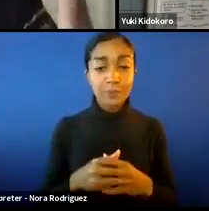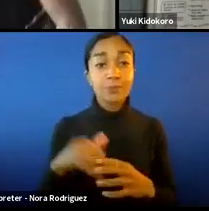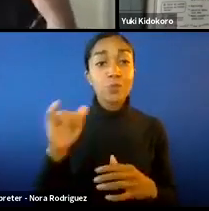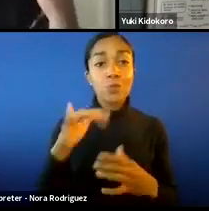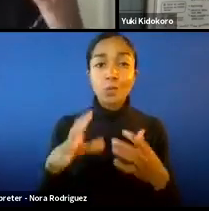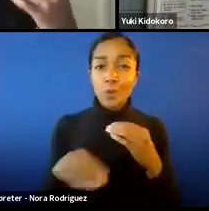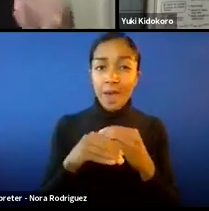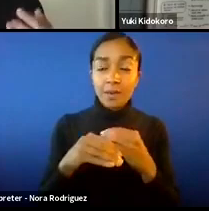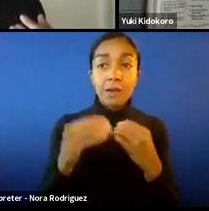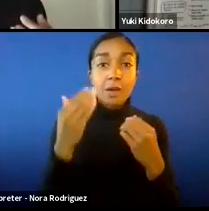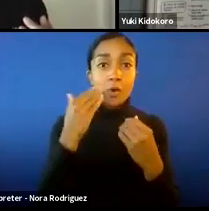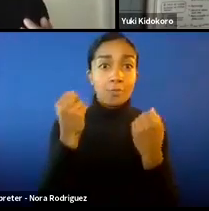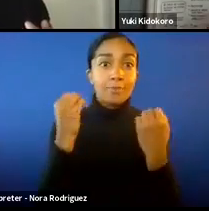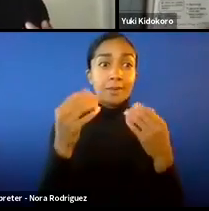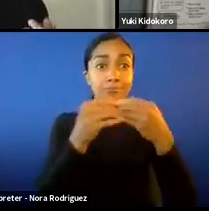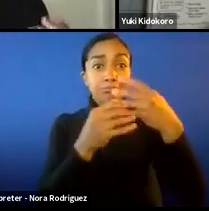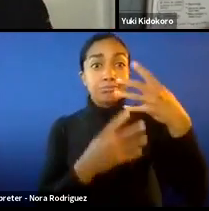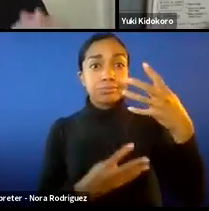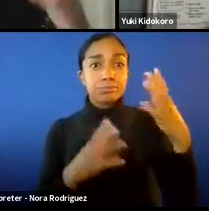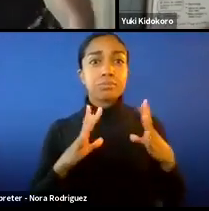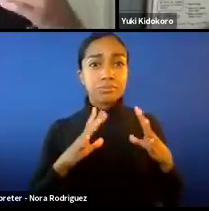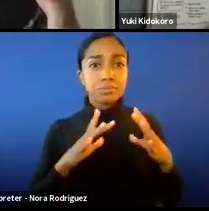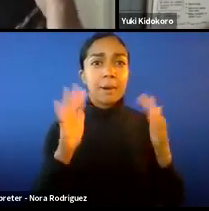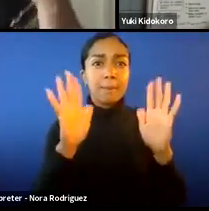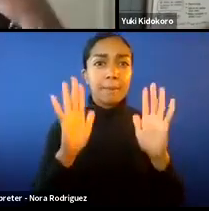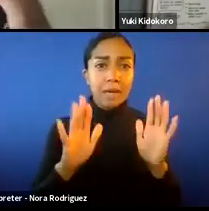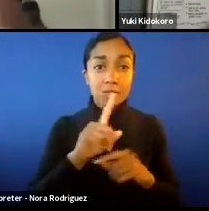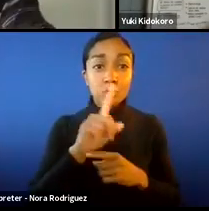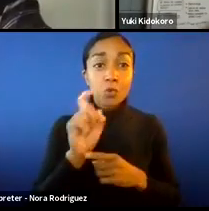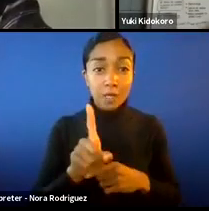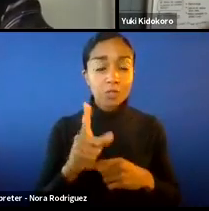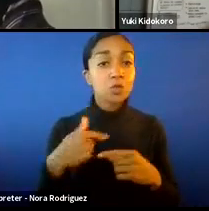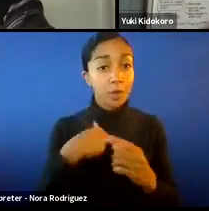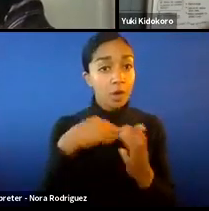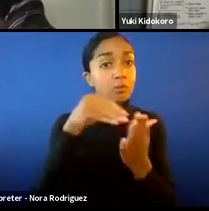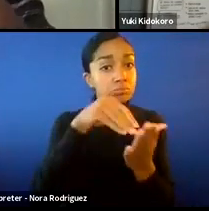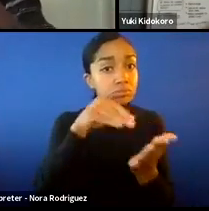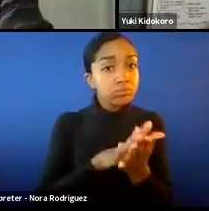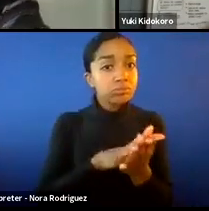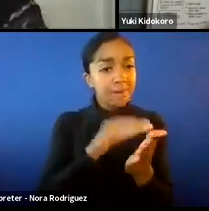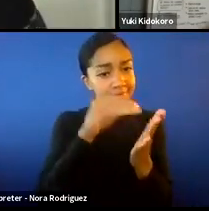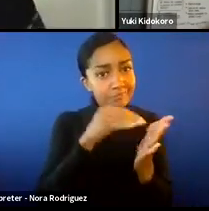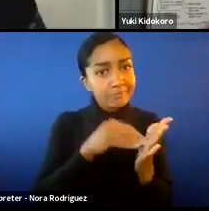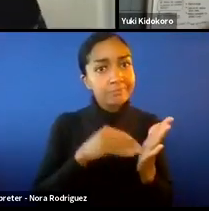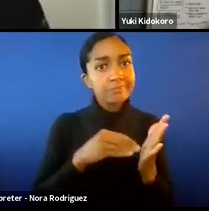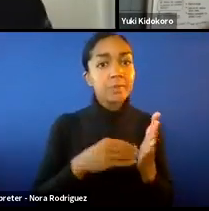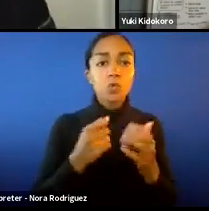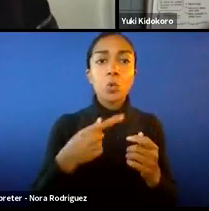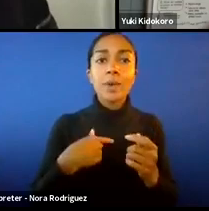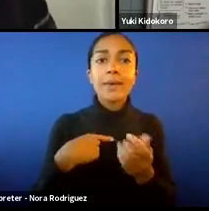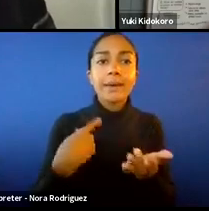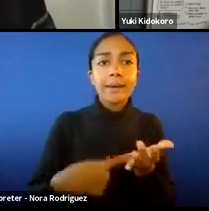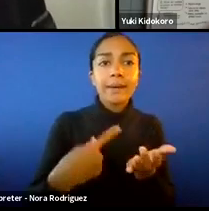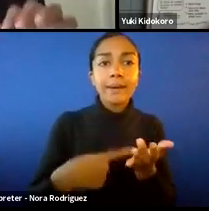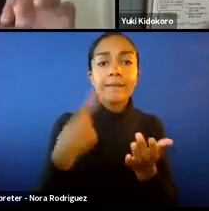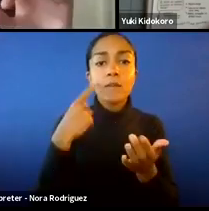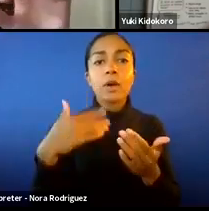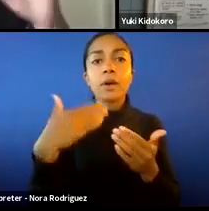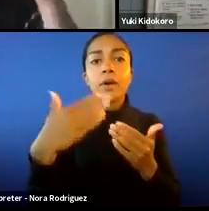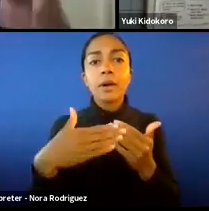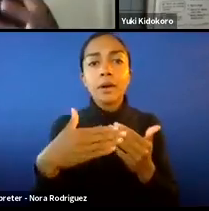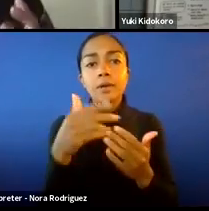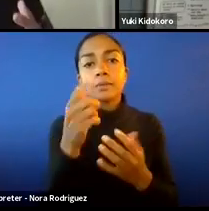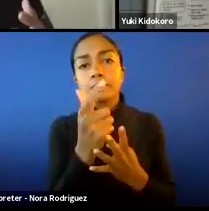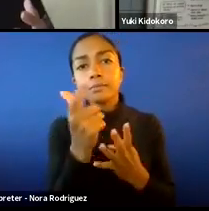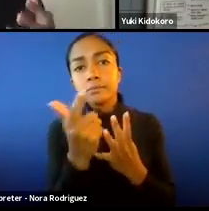We're recording and logging those questions as well so that we can speak to them throughout the sessions that are to come.